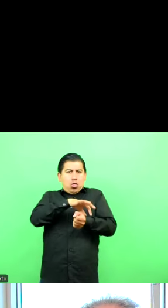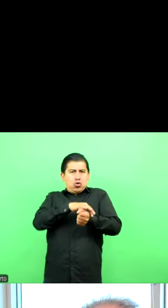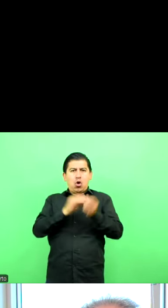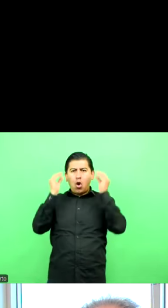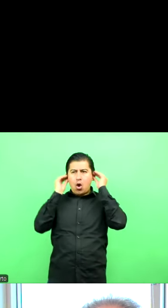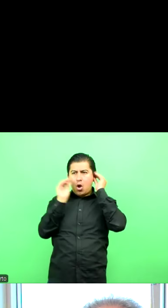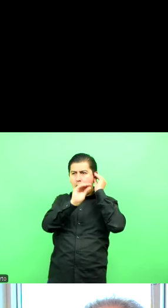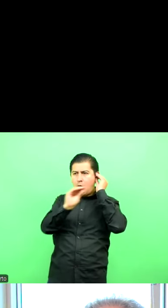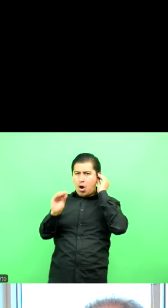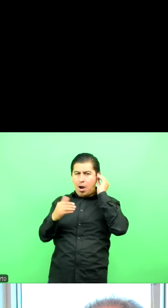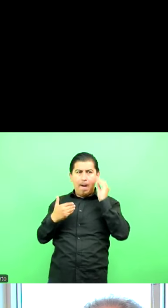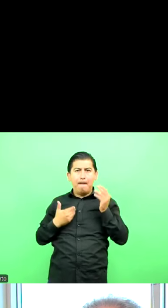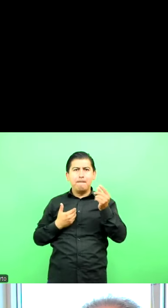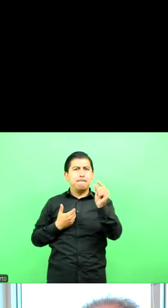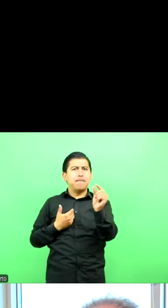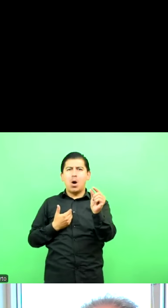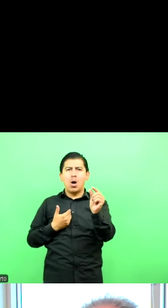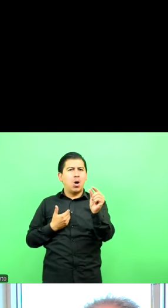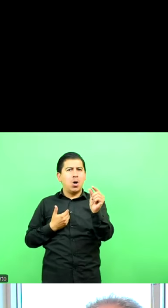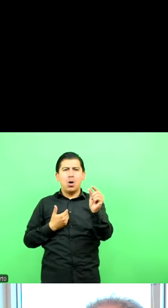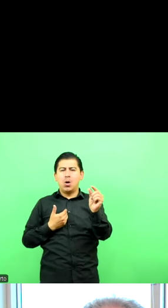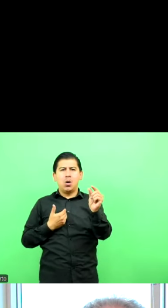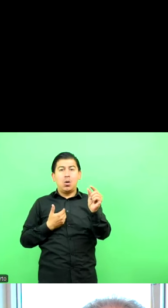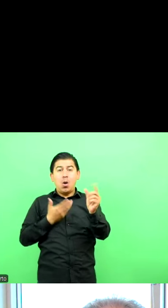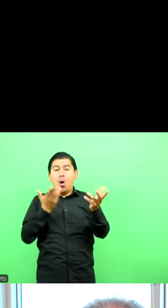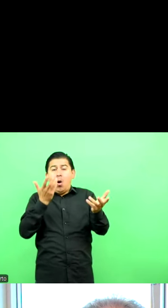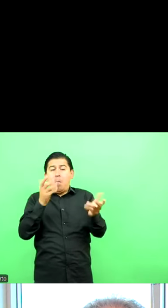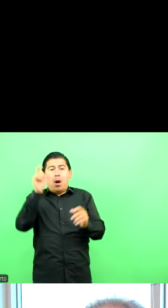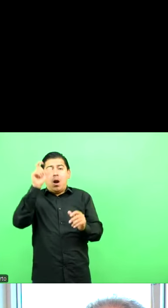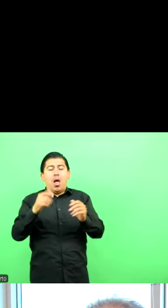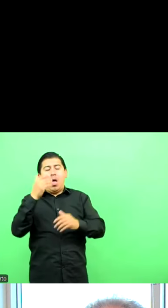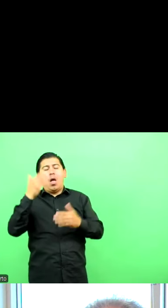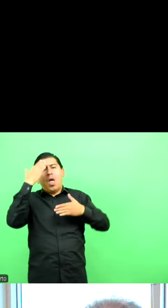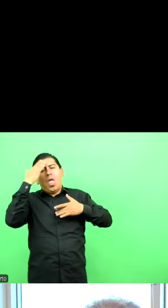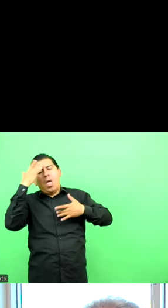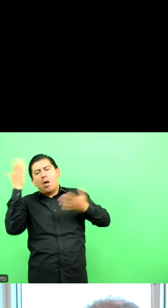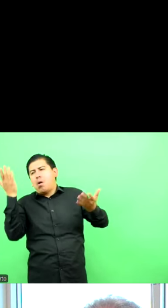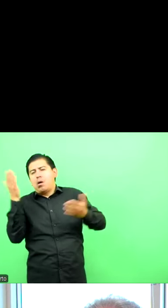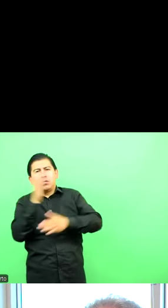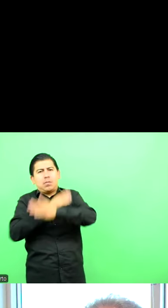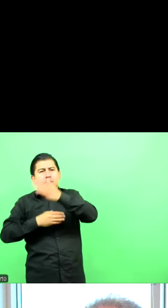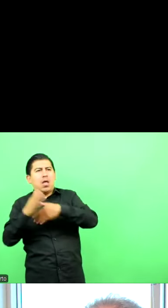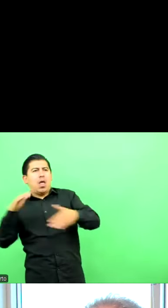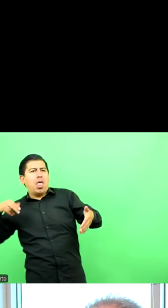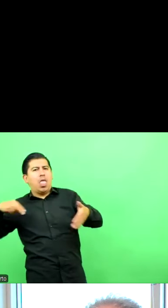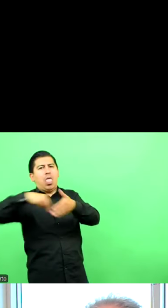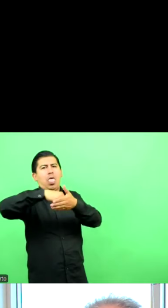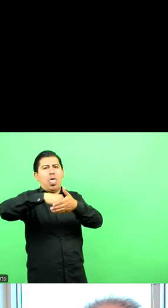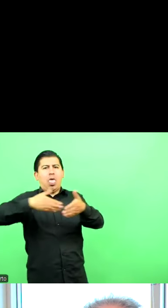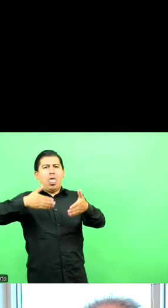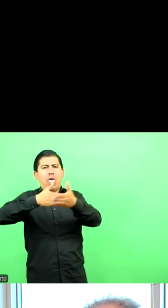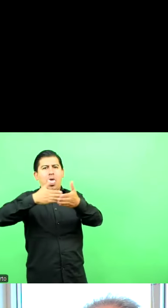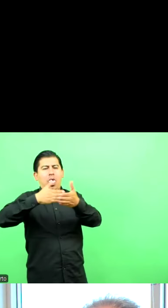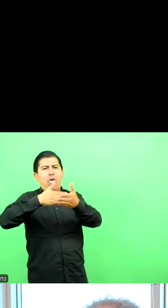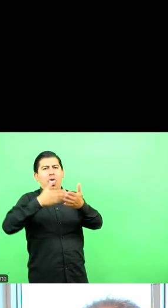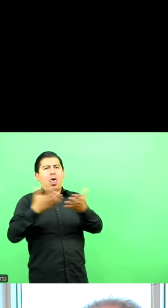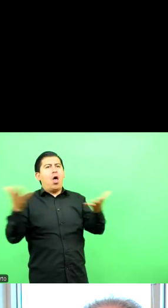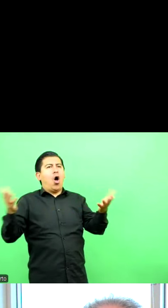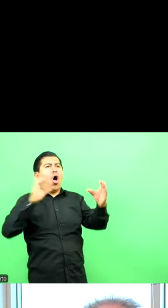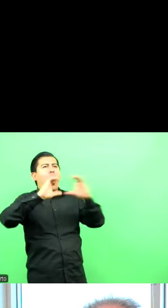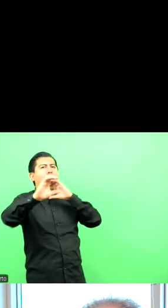a comprehensive study, including the scoping review and the qualitative study, interviewing